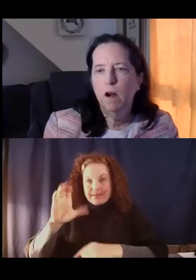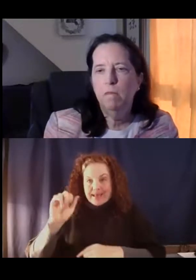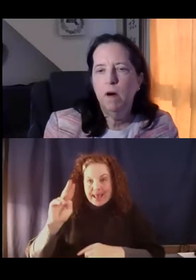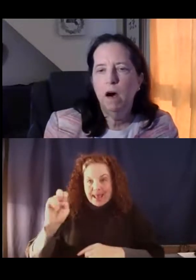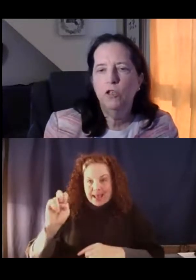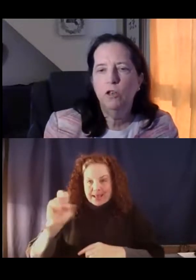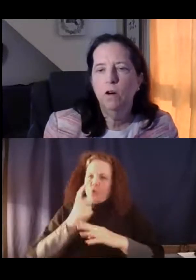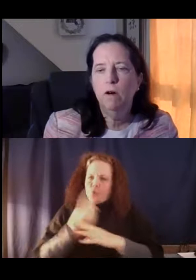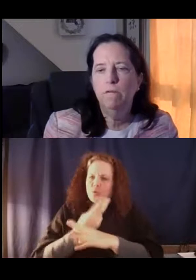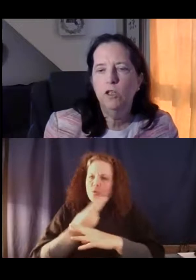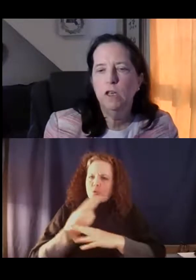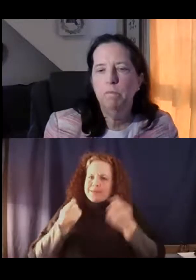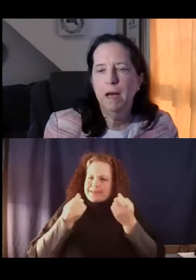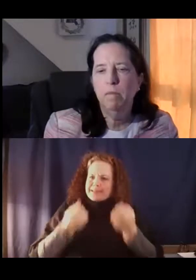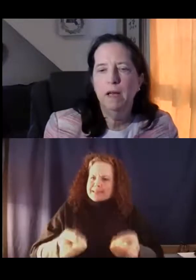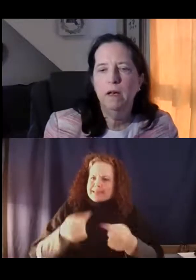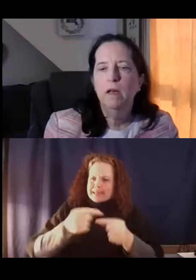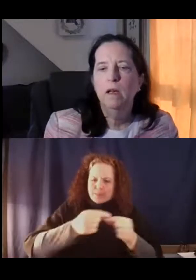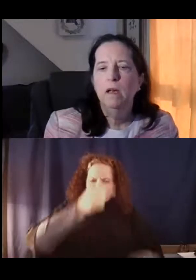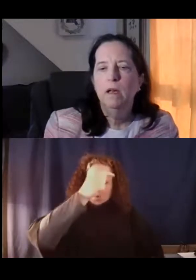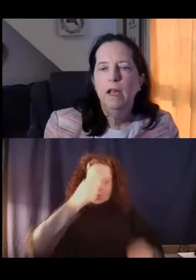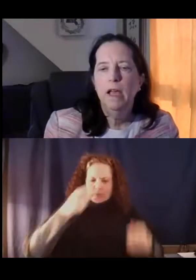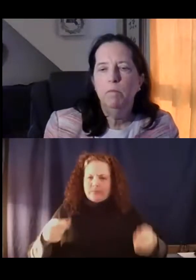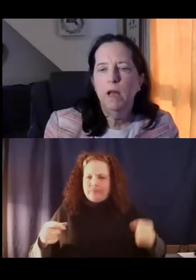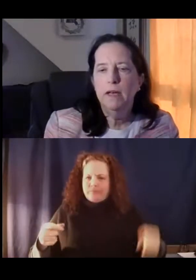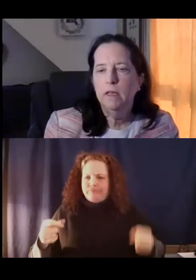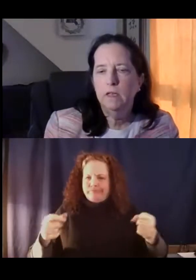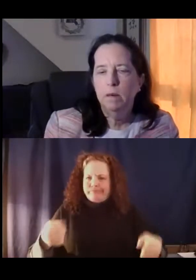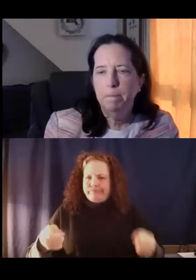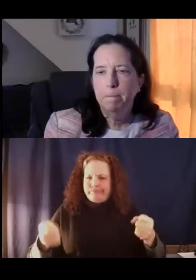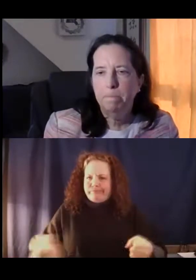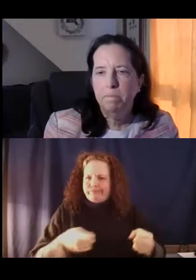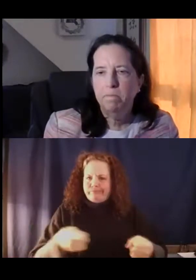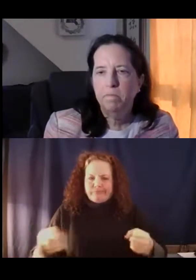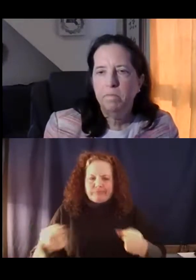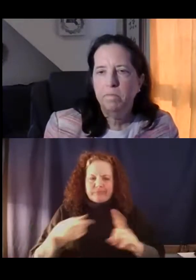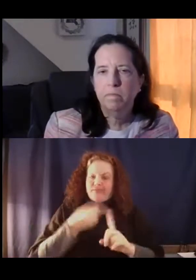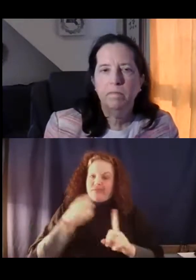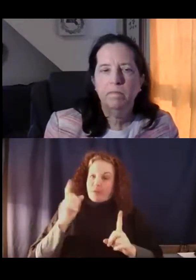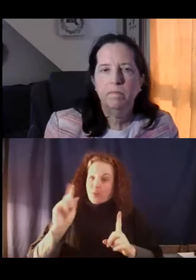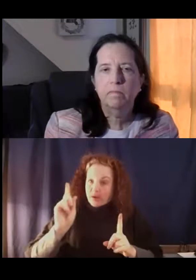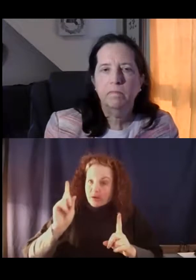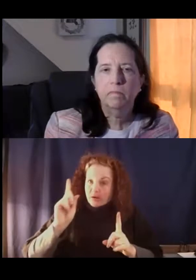is from our Journal of Vision Impairment and Blindness.